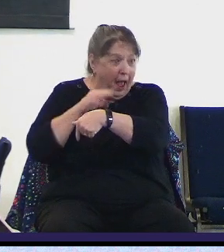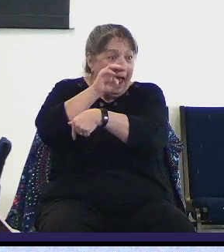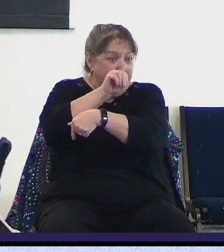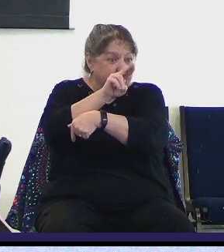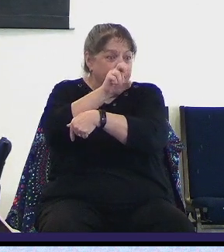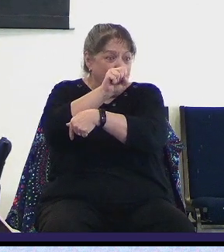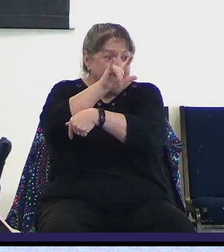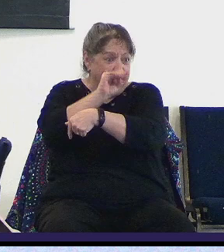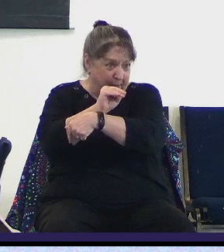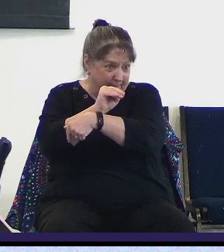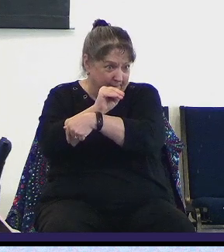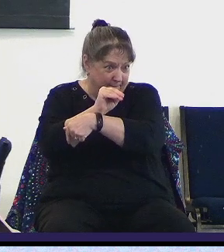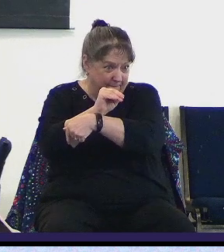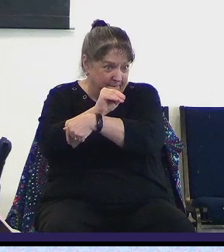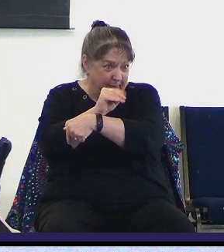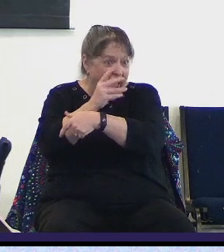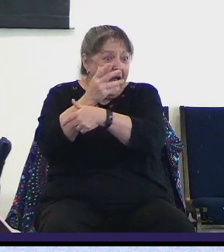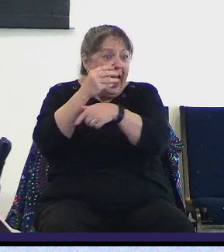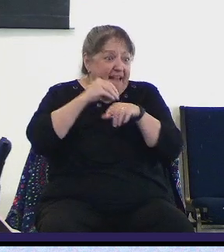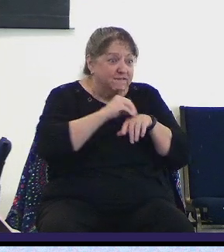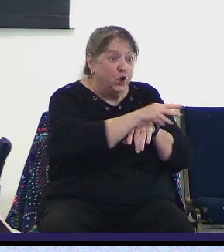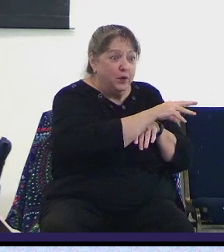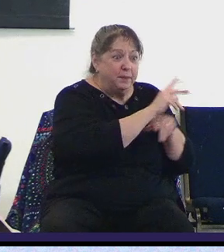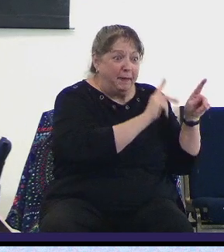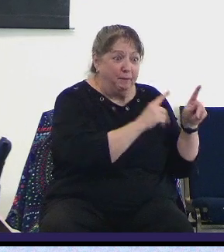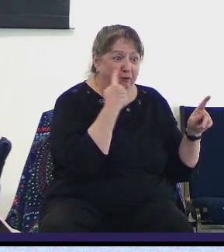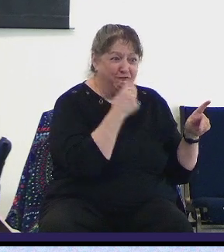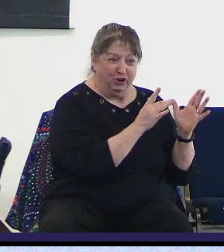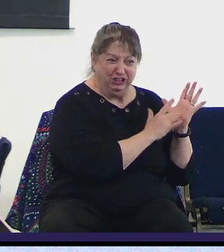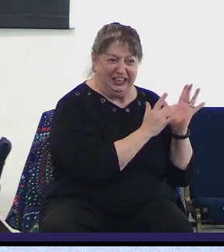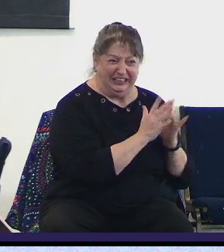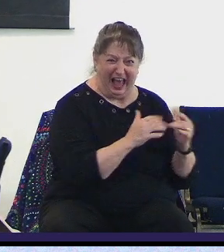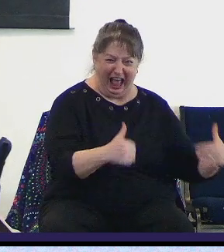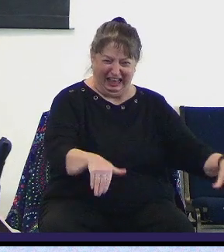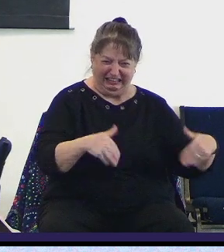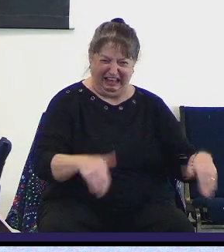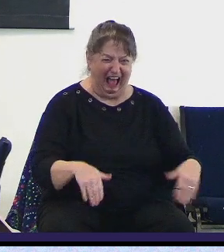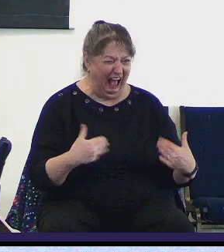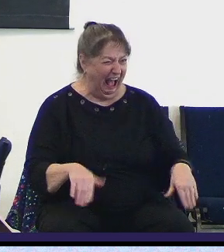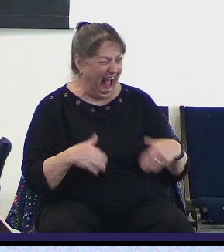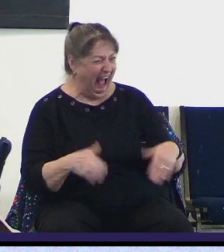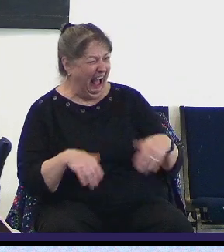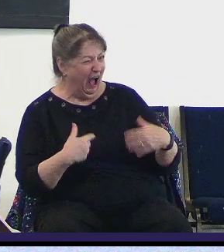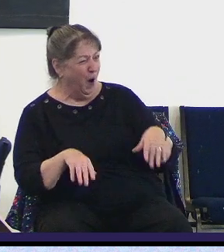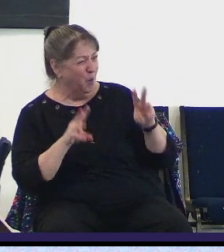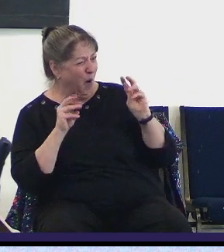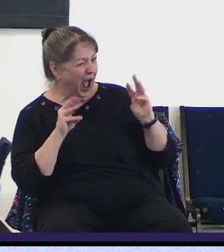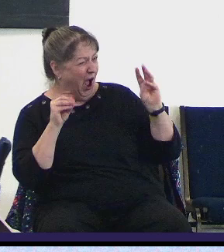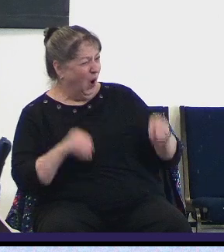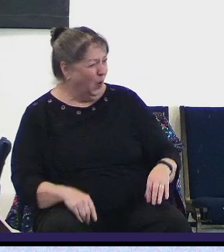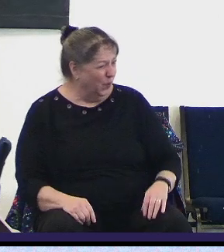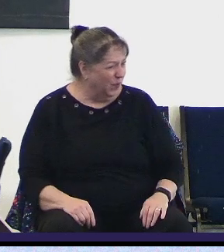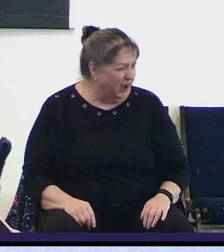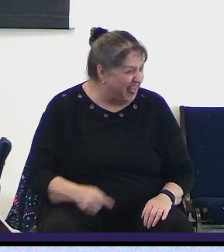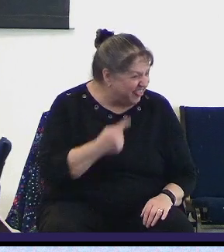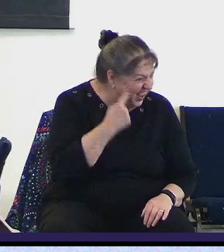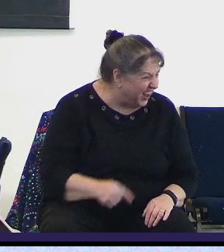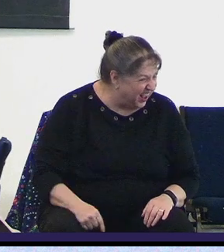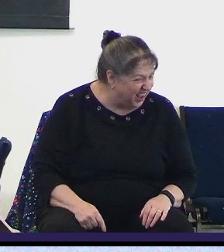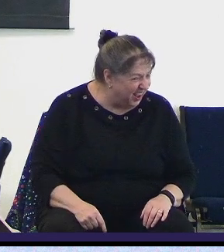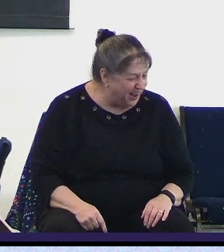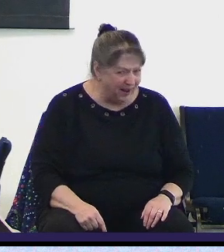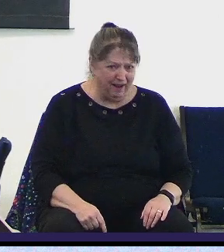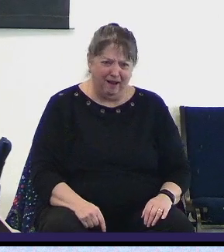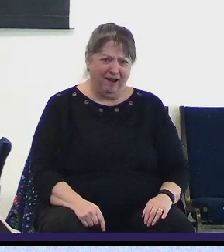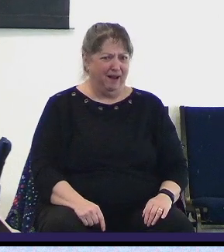Christ." Unbelievable, the things that God can do. And so pray for him. Just pray for this ministry and this